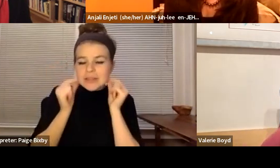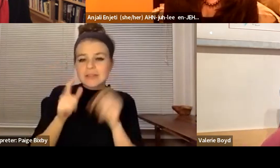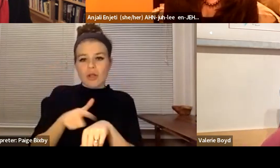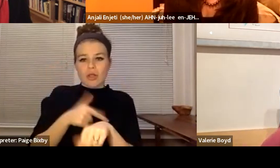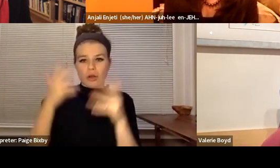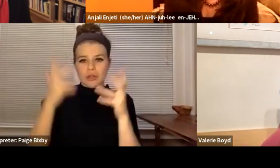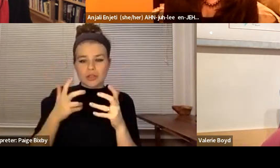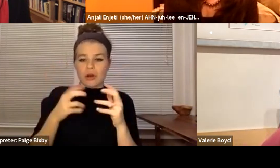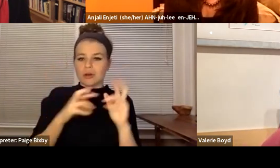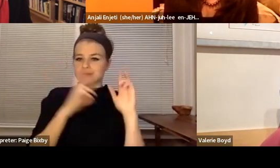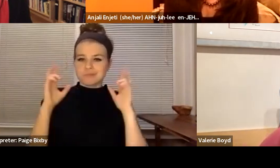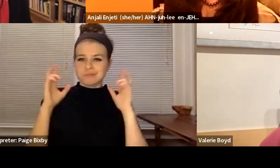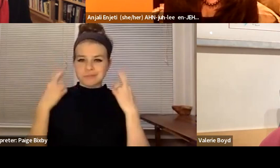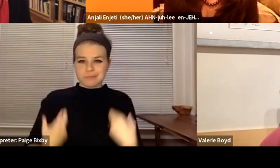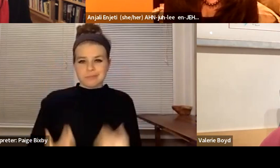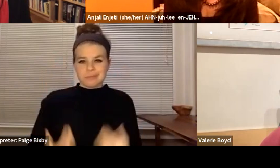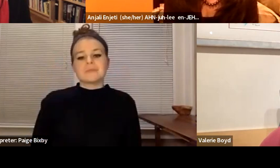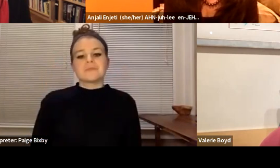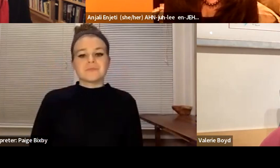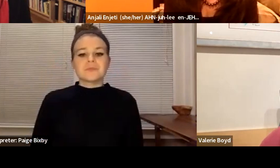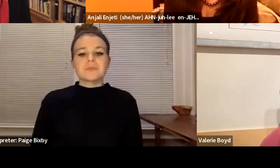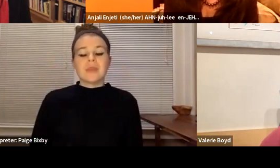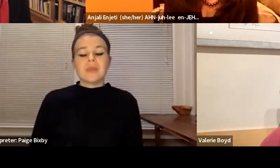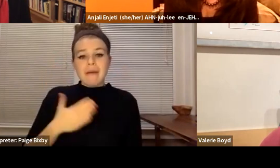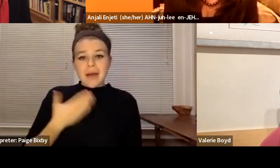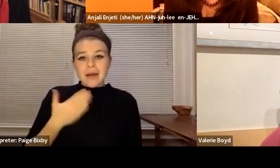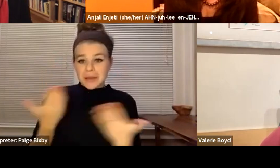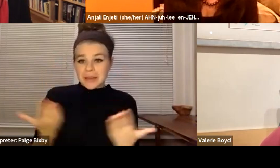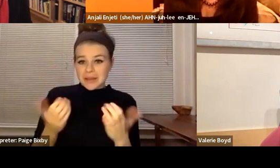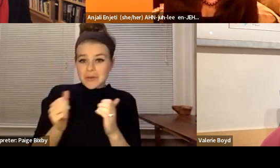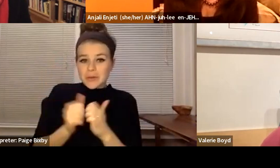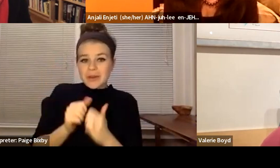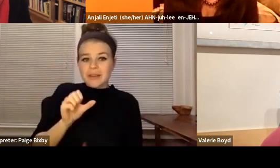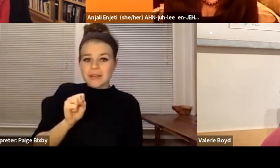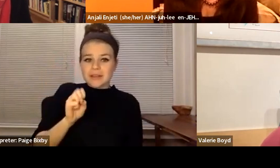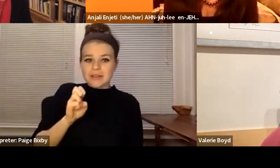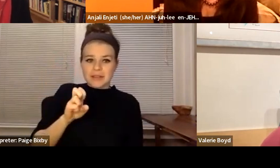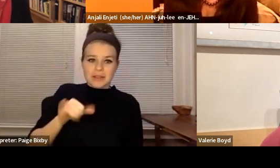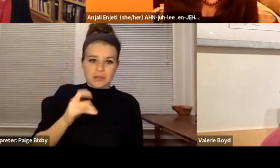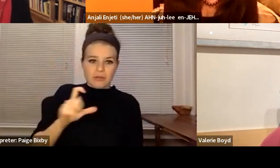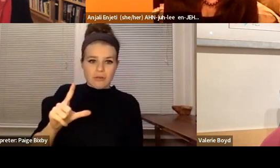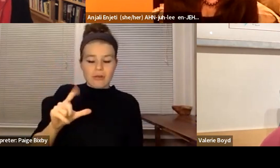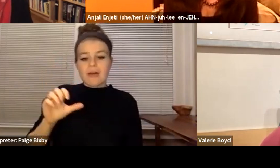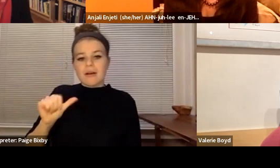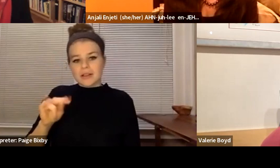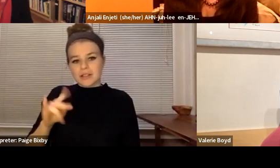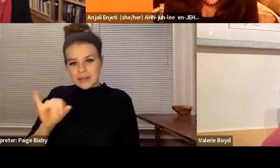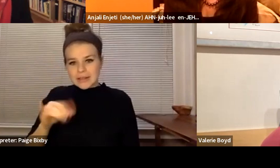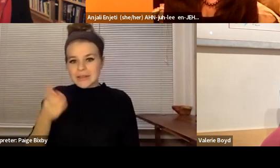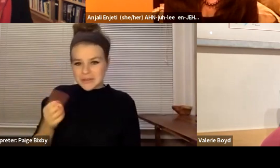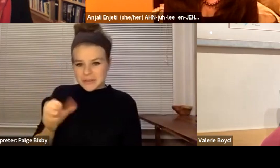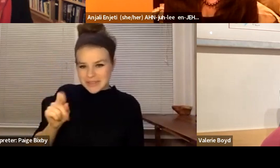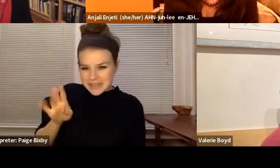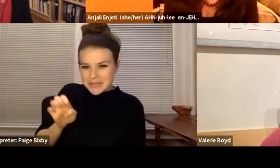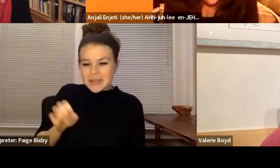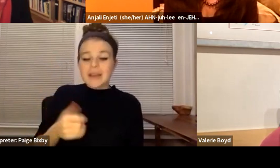in dreadlocks. So I'm happy to be here with Sejal, Anjali, and you, Steve. And I want